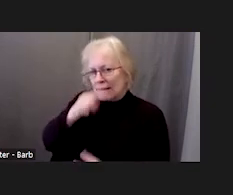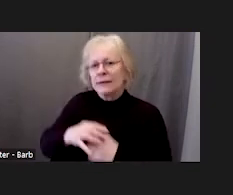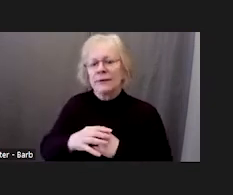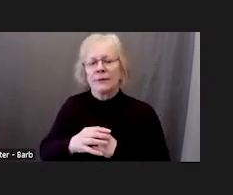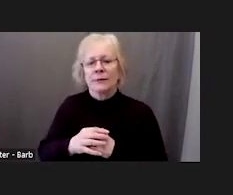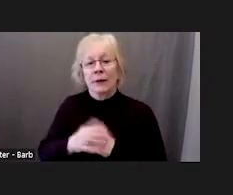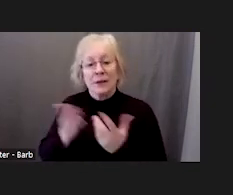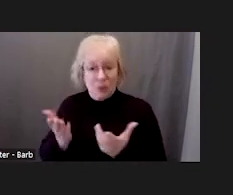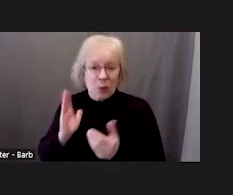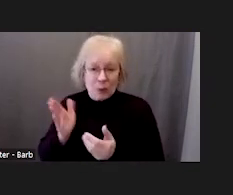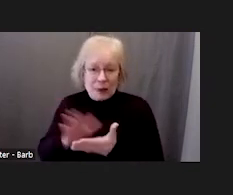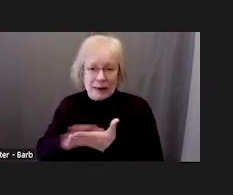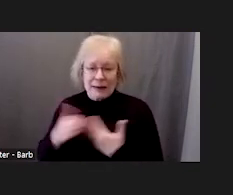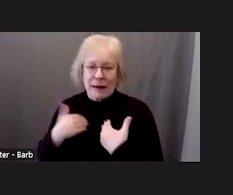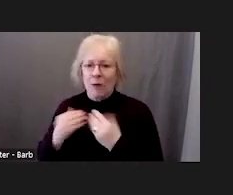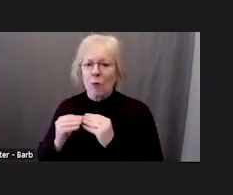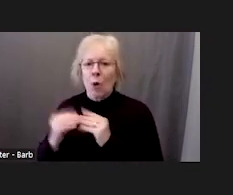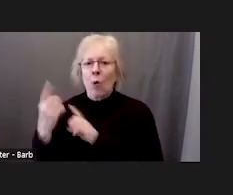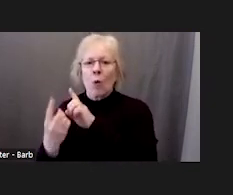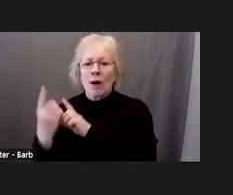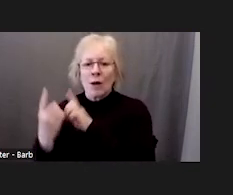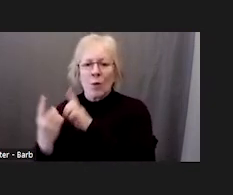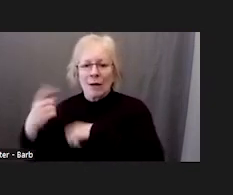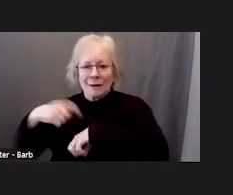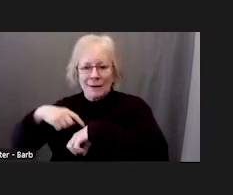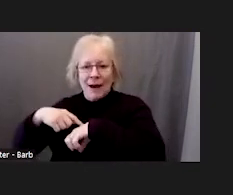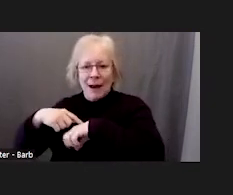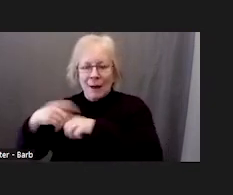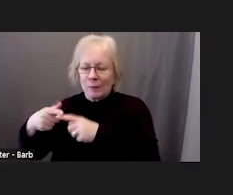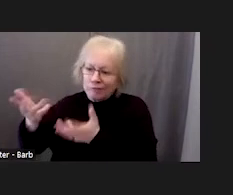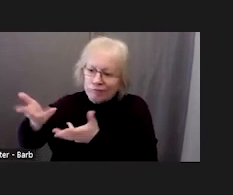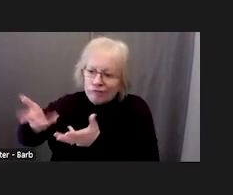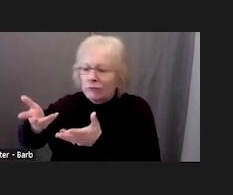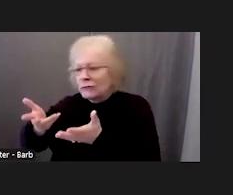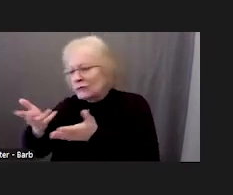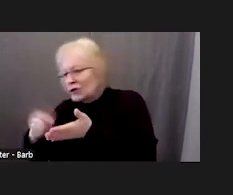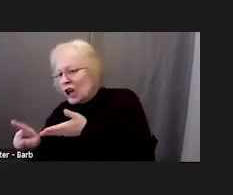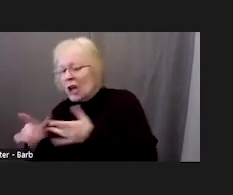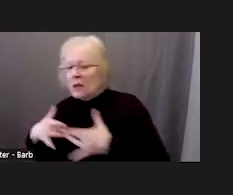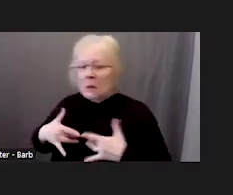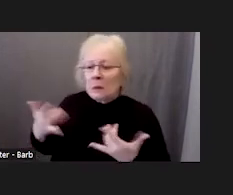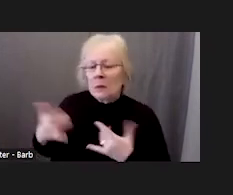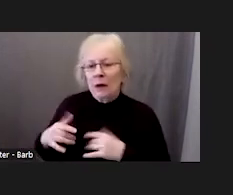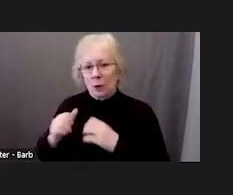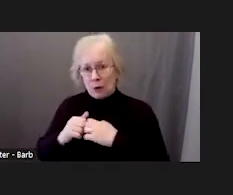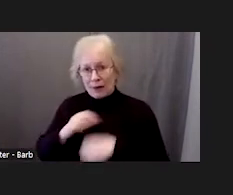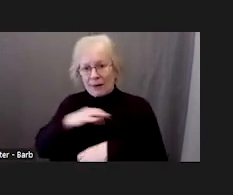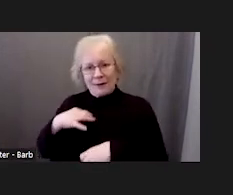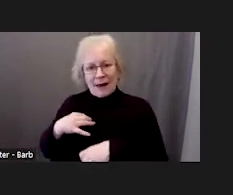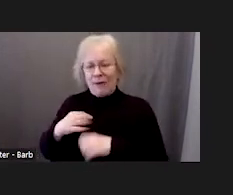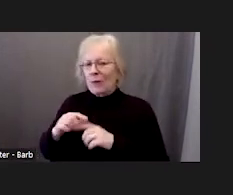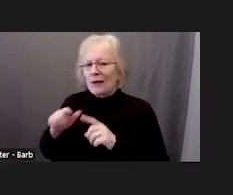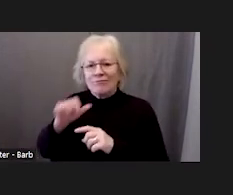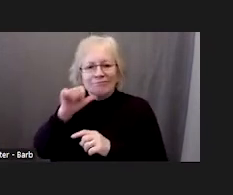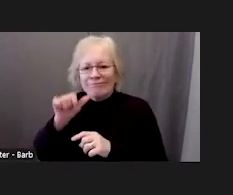it'd be nice to have a little bit more one-on-one check-in time with the staff. And I just don't think they've been able to provide that.